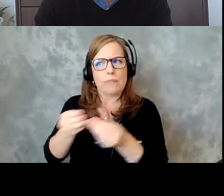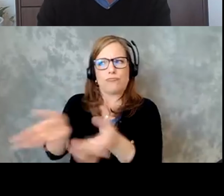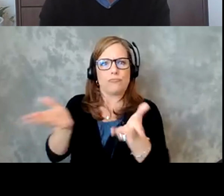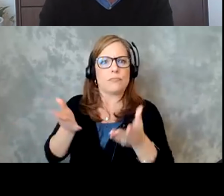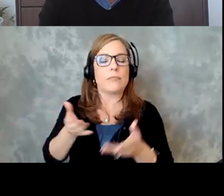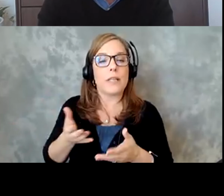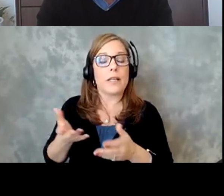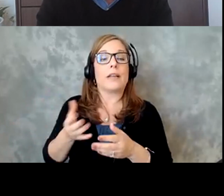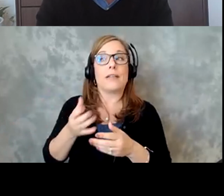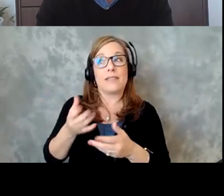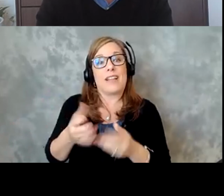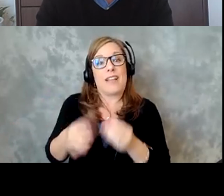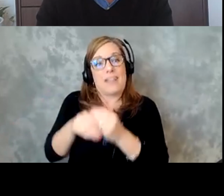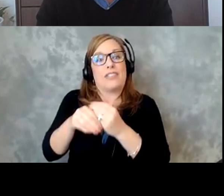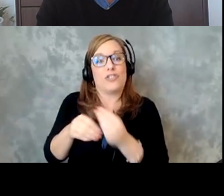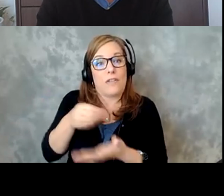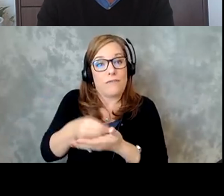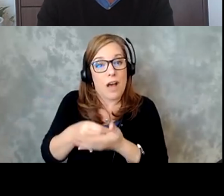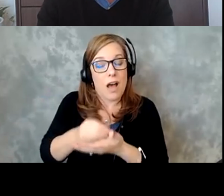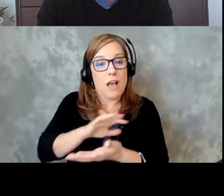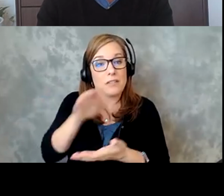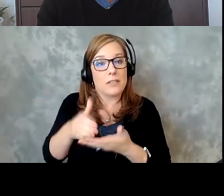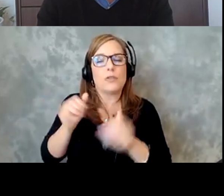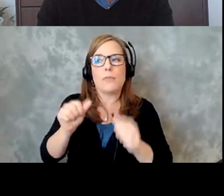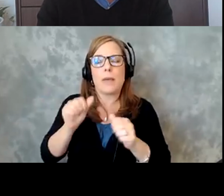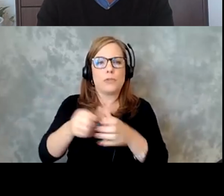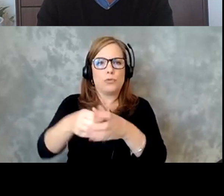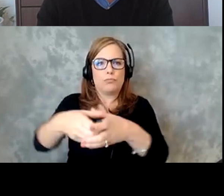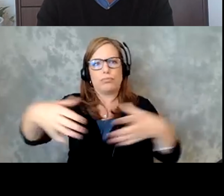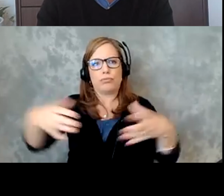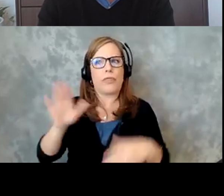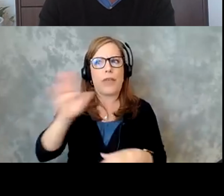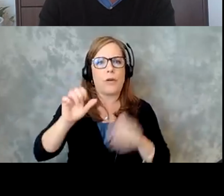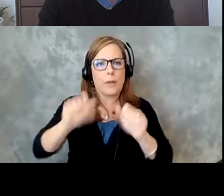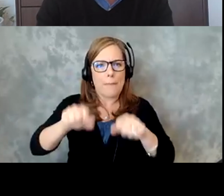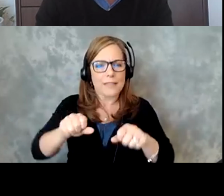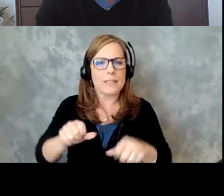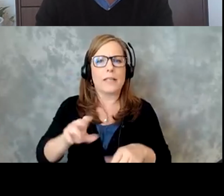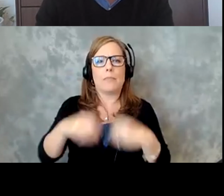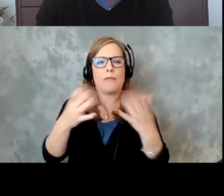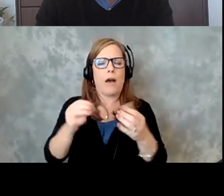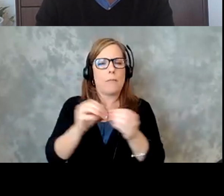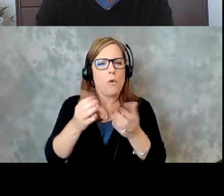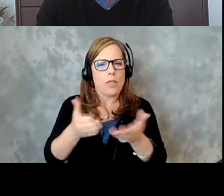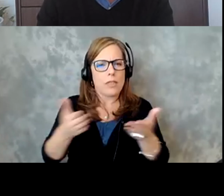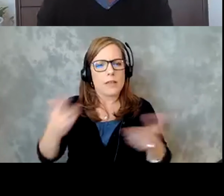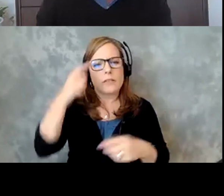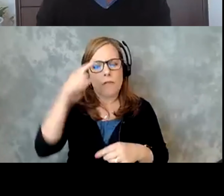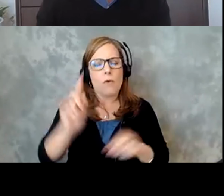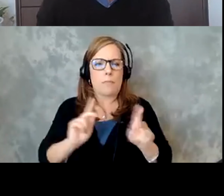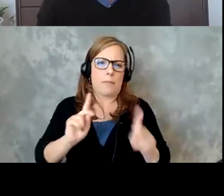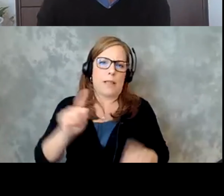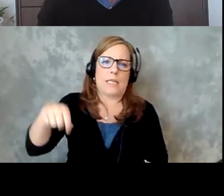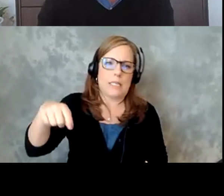increase the capacity and multiple resources and programs for those in needs. It aims to